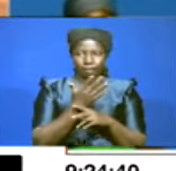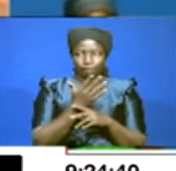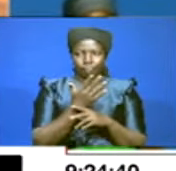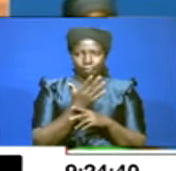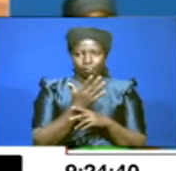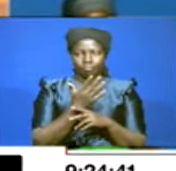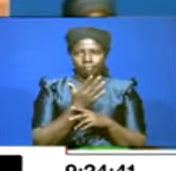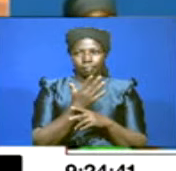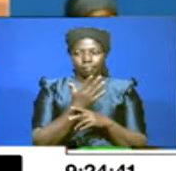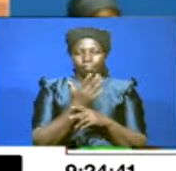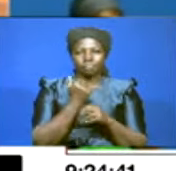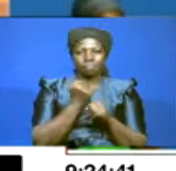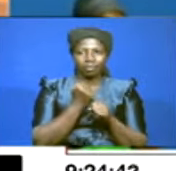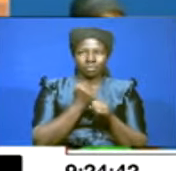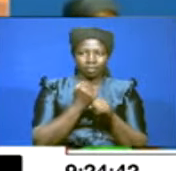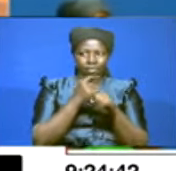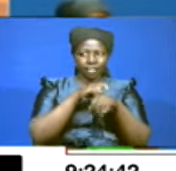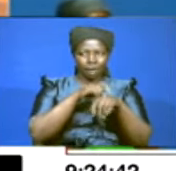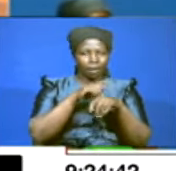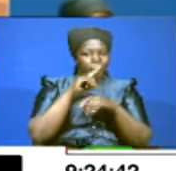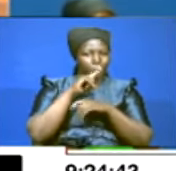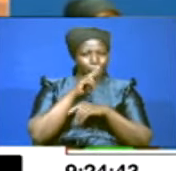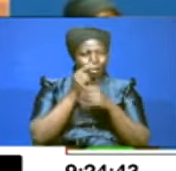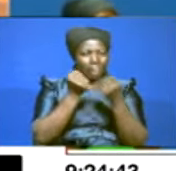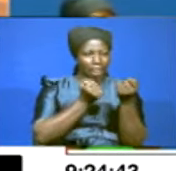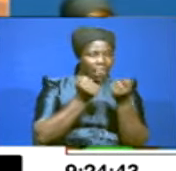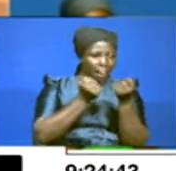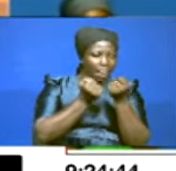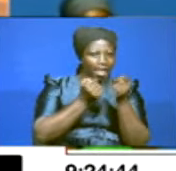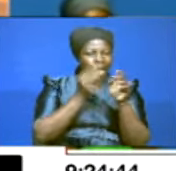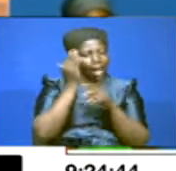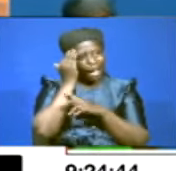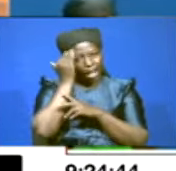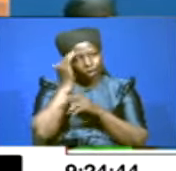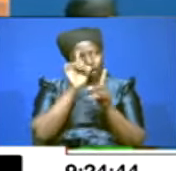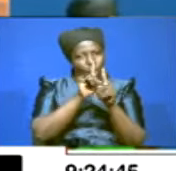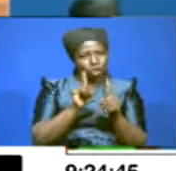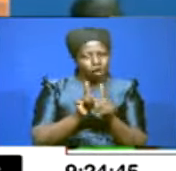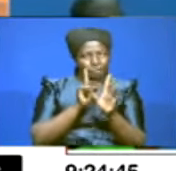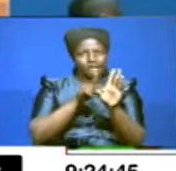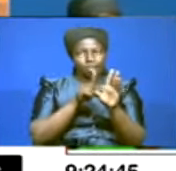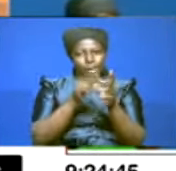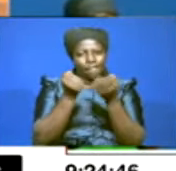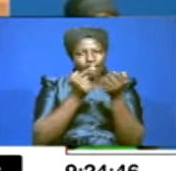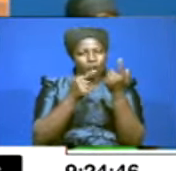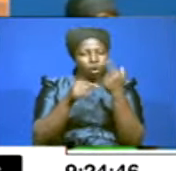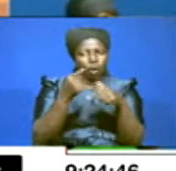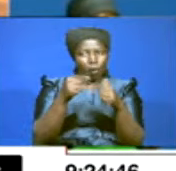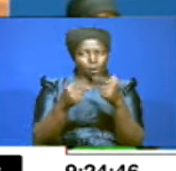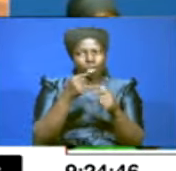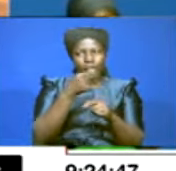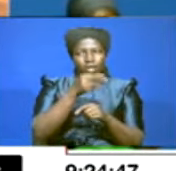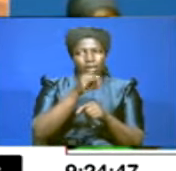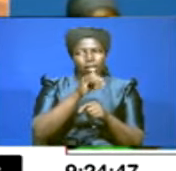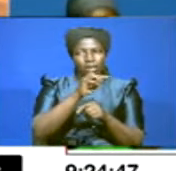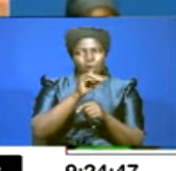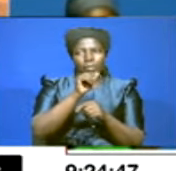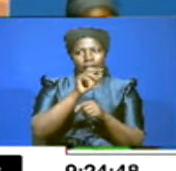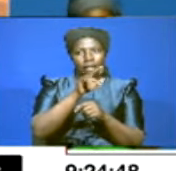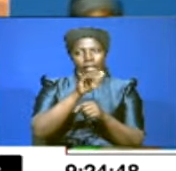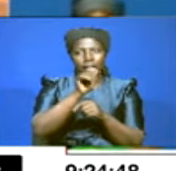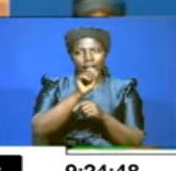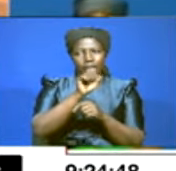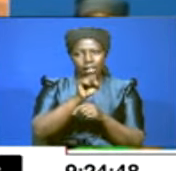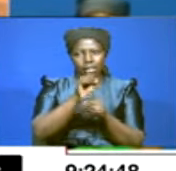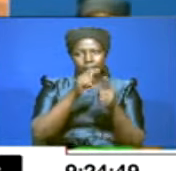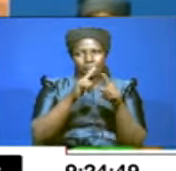terrain, rough terrain. I know you also participated in safari rallies in the Himalayas, but first let us start in